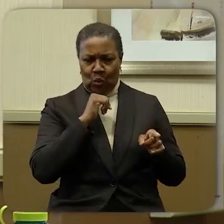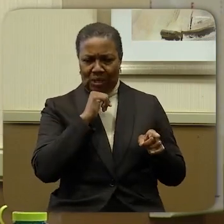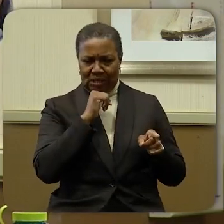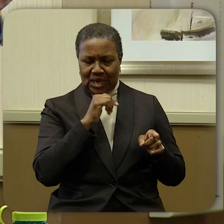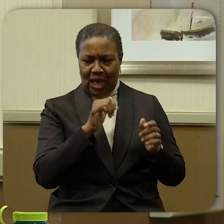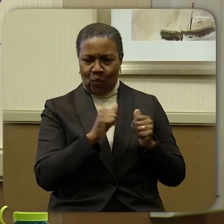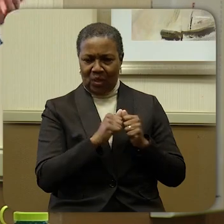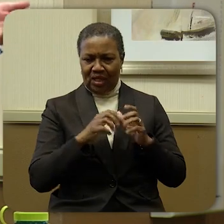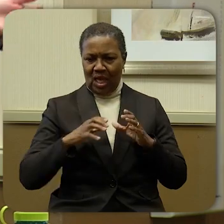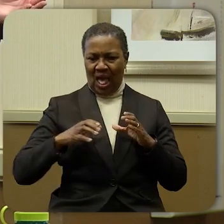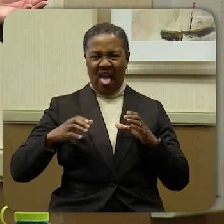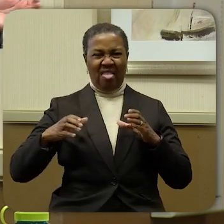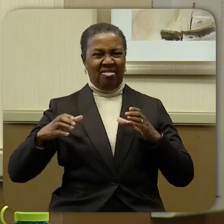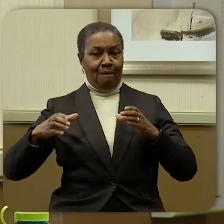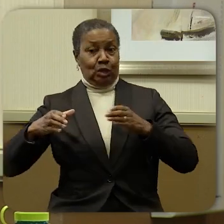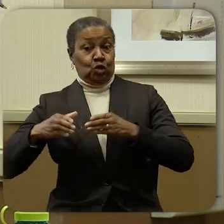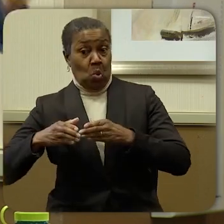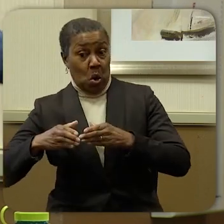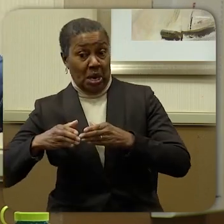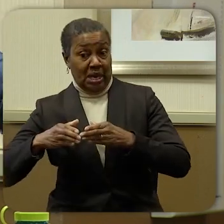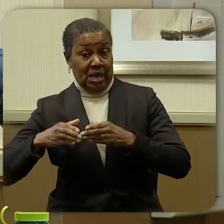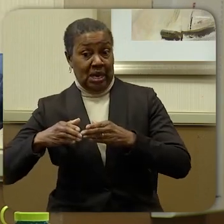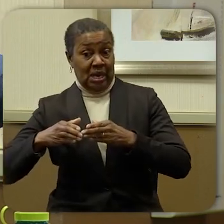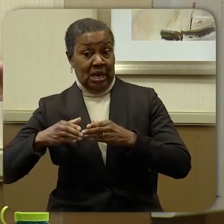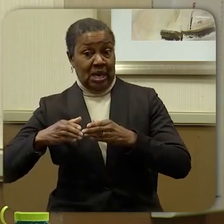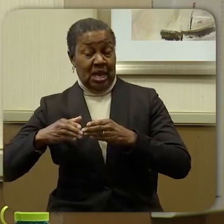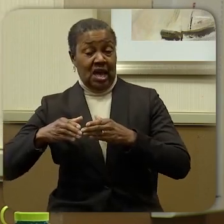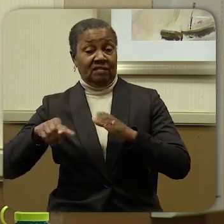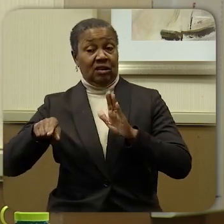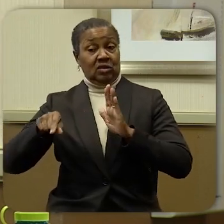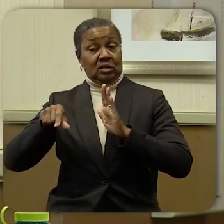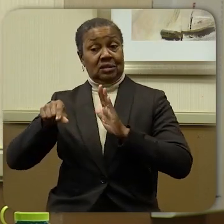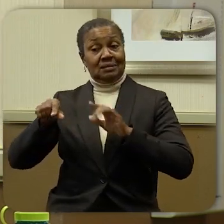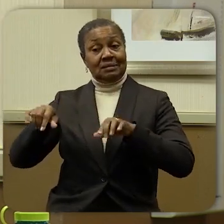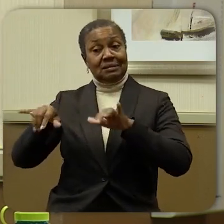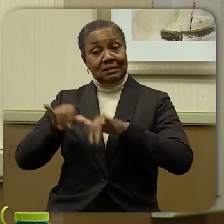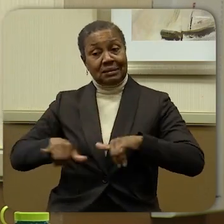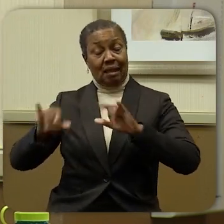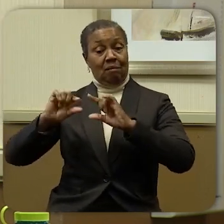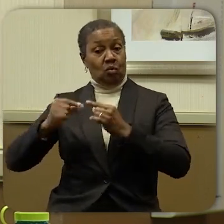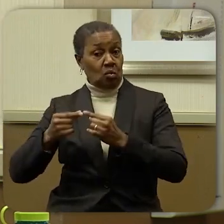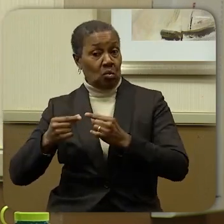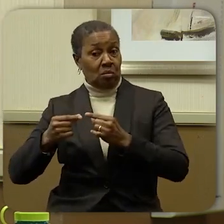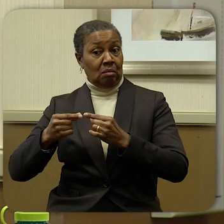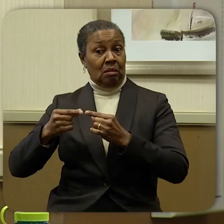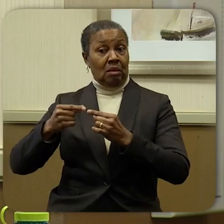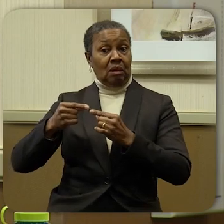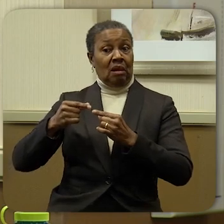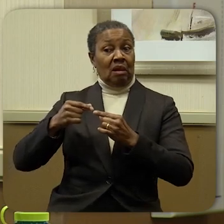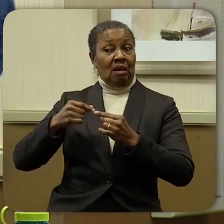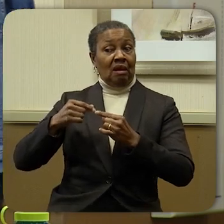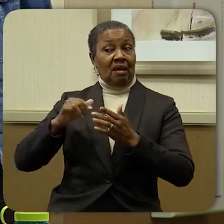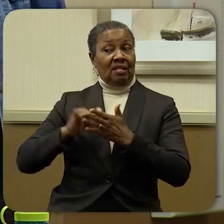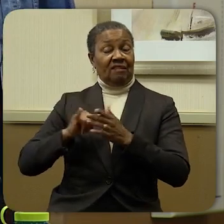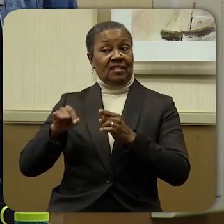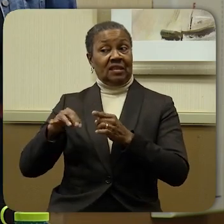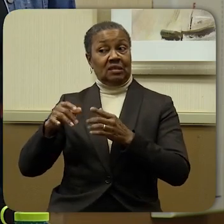what the majority sexual orientation is, or the majority gender identity is, right? That's the fears that we have,